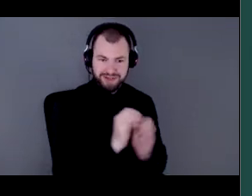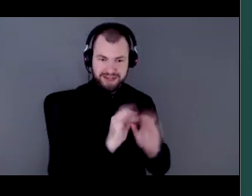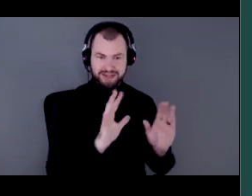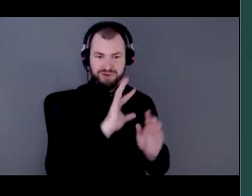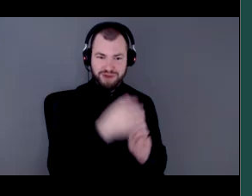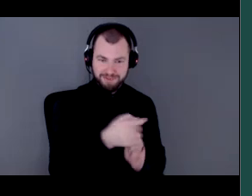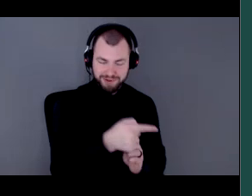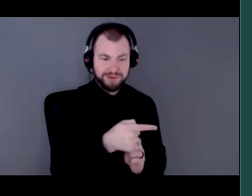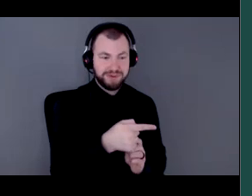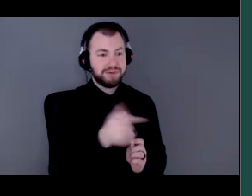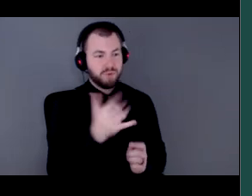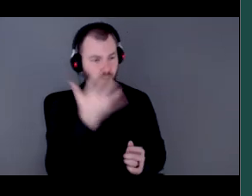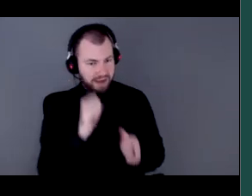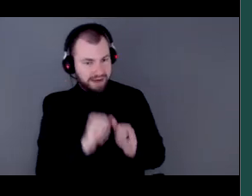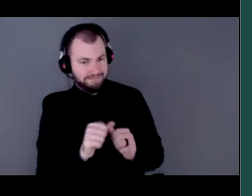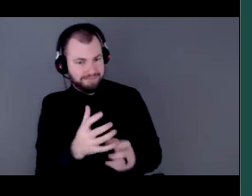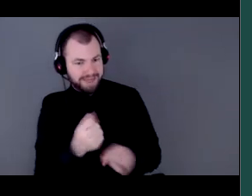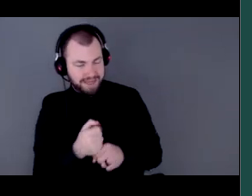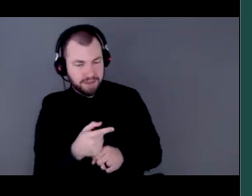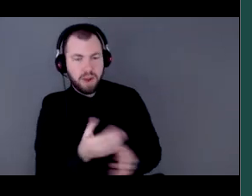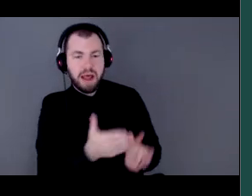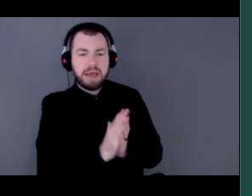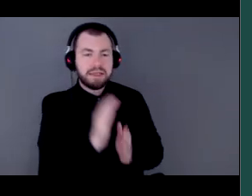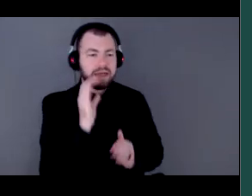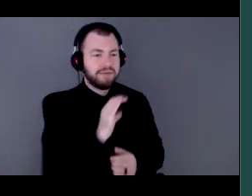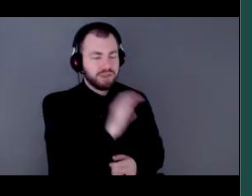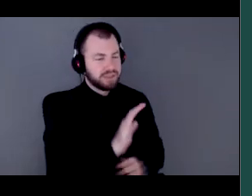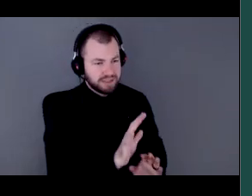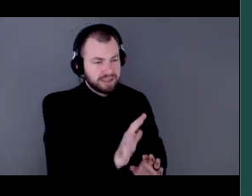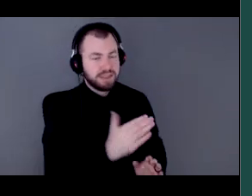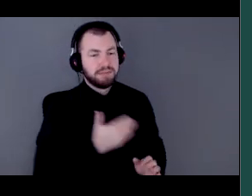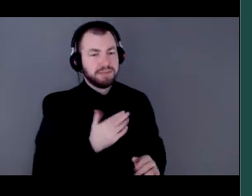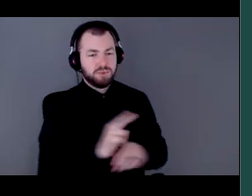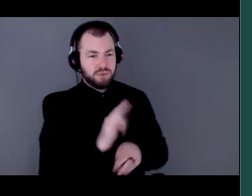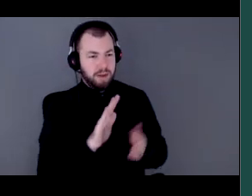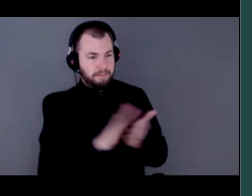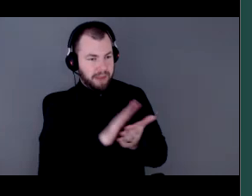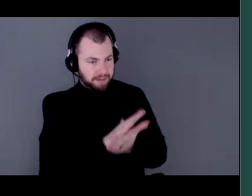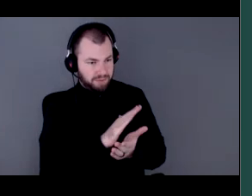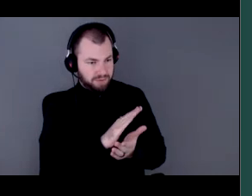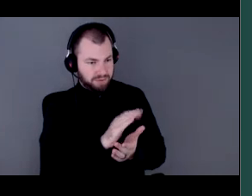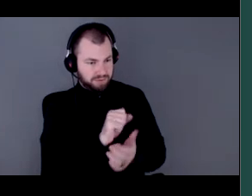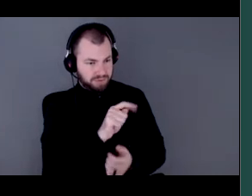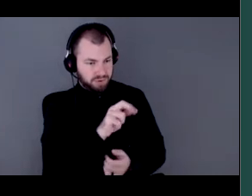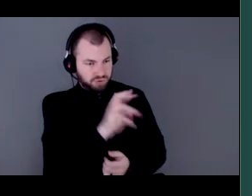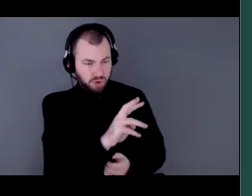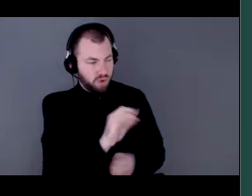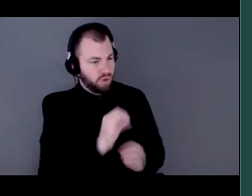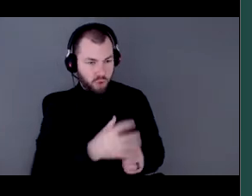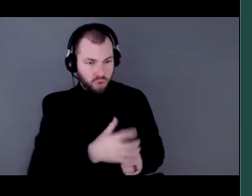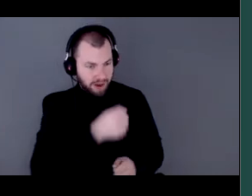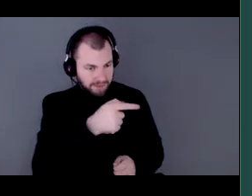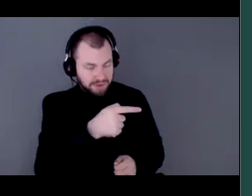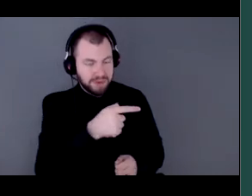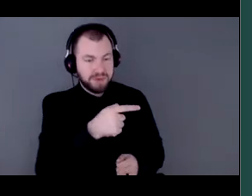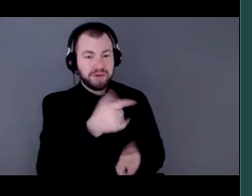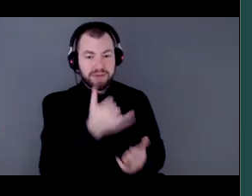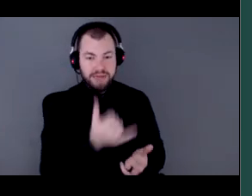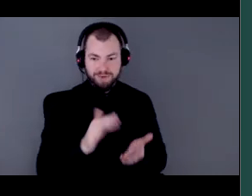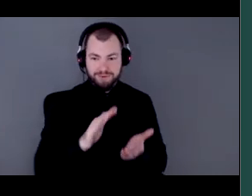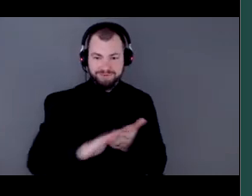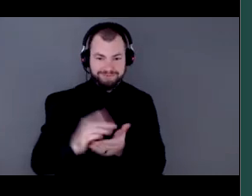getting this. So they asked the cafeteria to please use paper straws with no wrappers, and that they're not cleaning up those little plastic things.